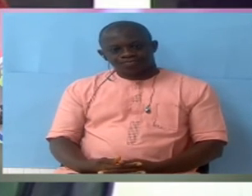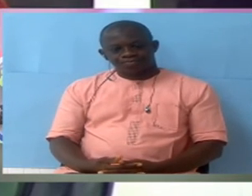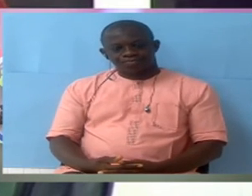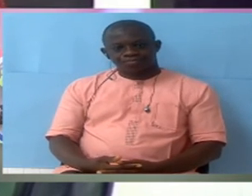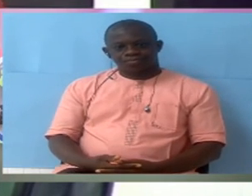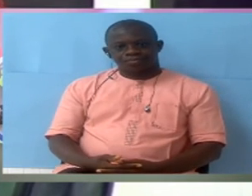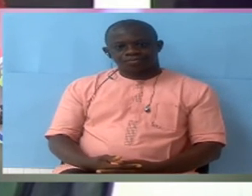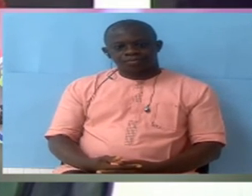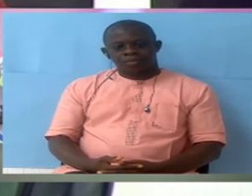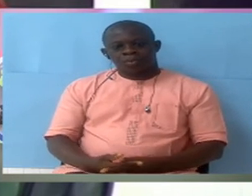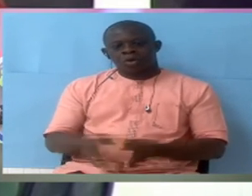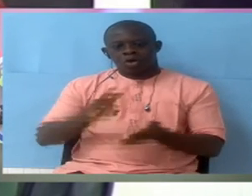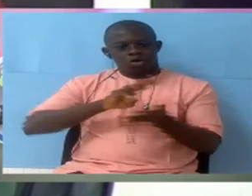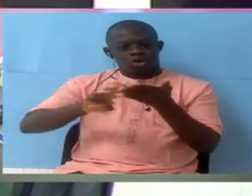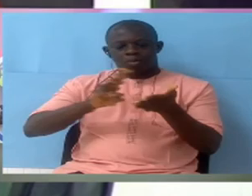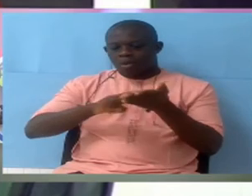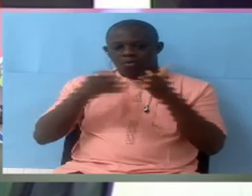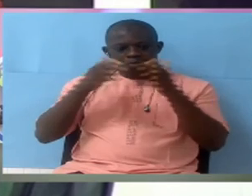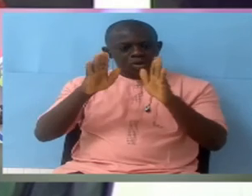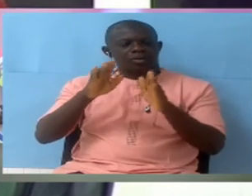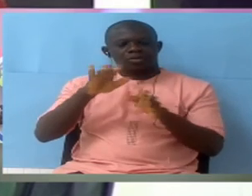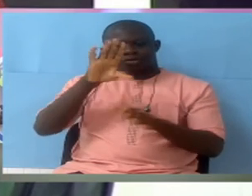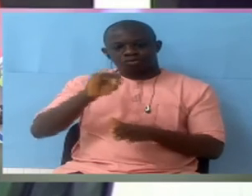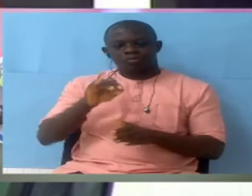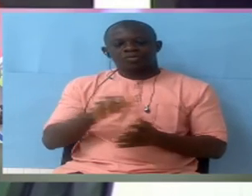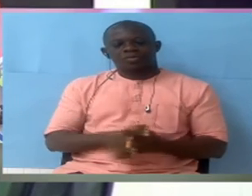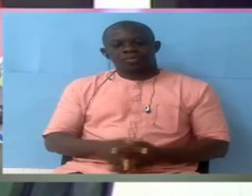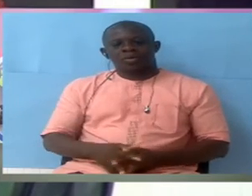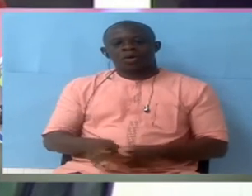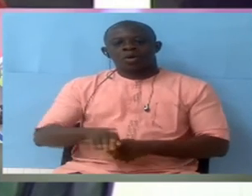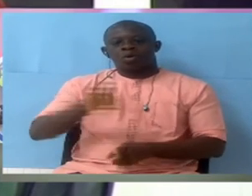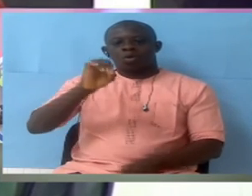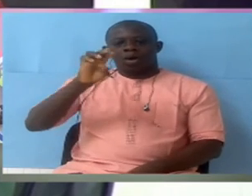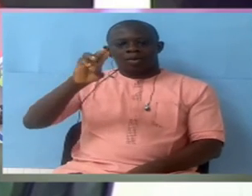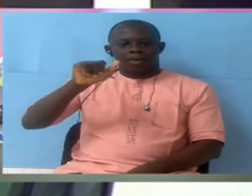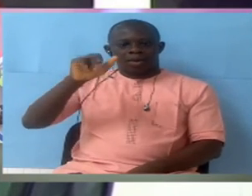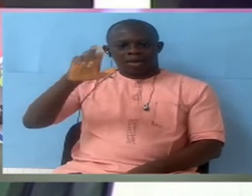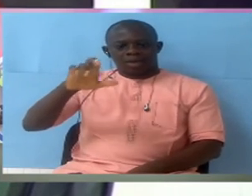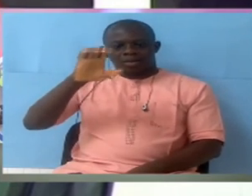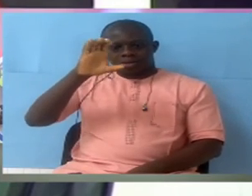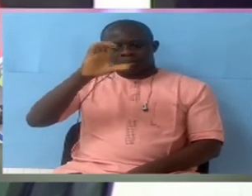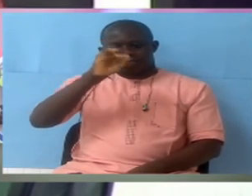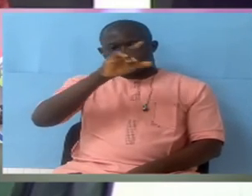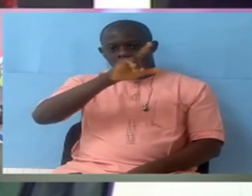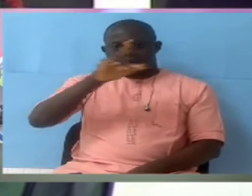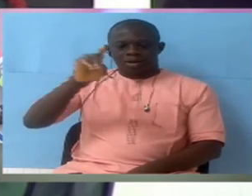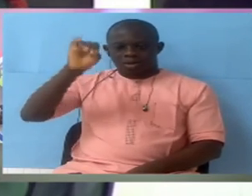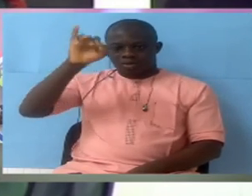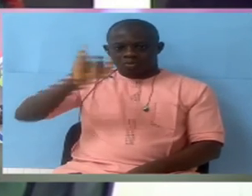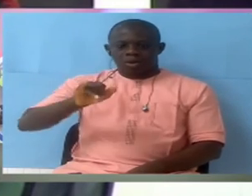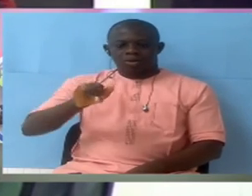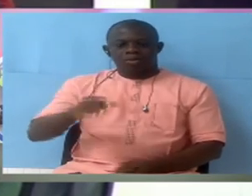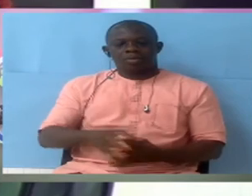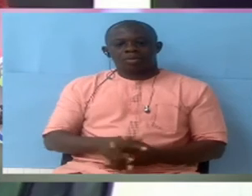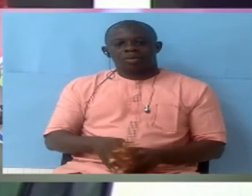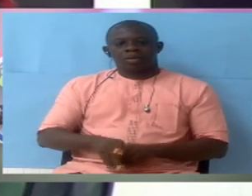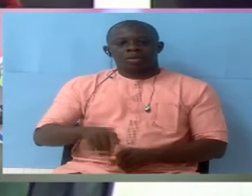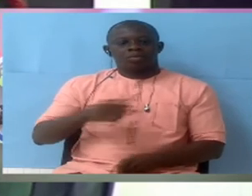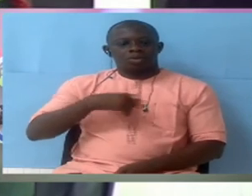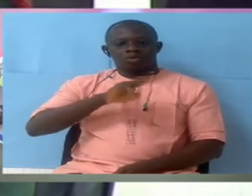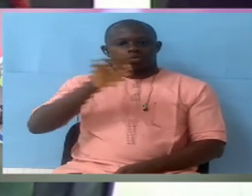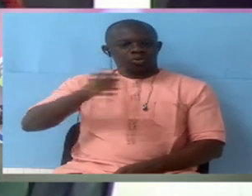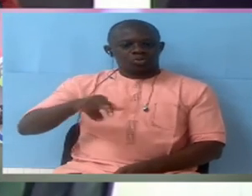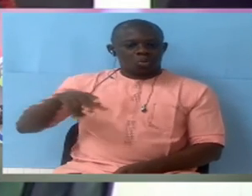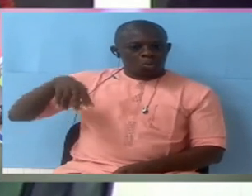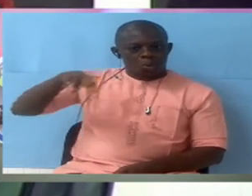The normal protocol. Niñ ko dé faral di défé rek. Omar Koli. I cannot even walk to the